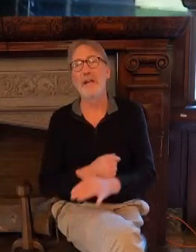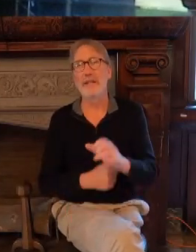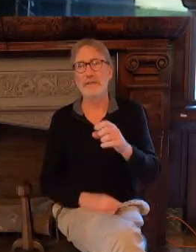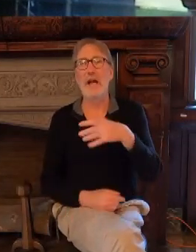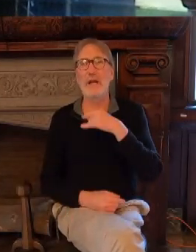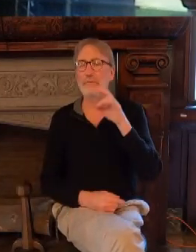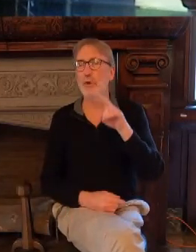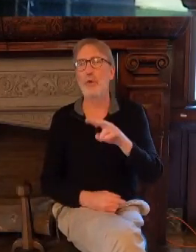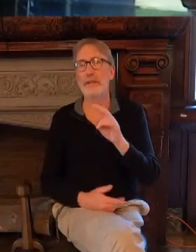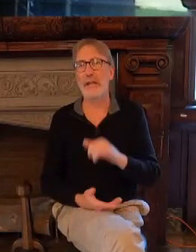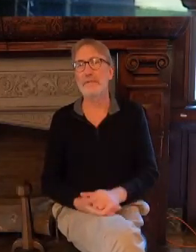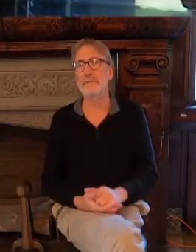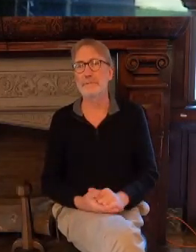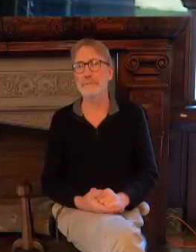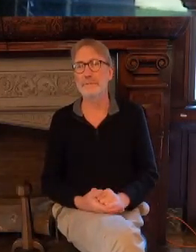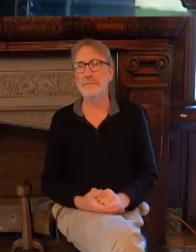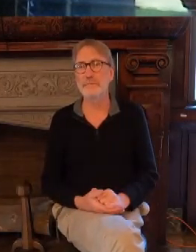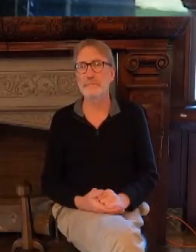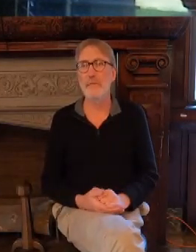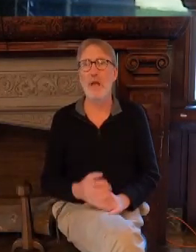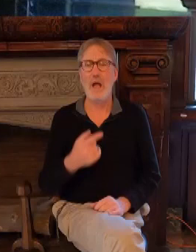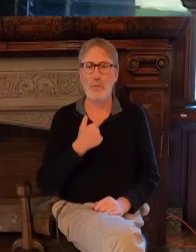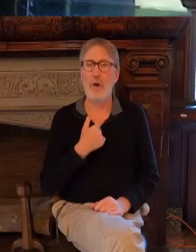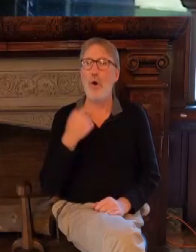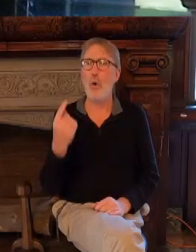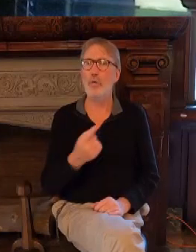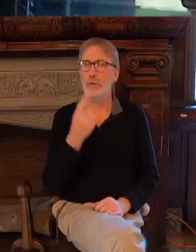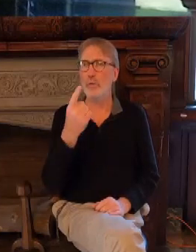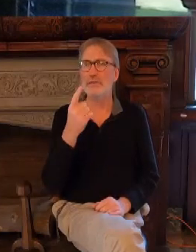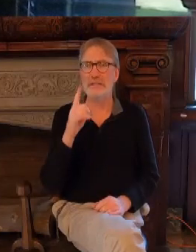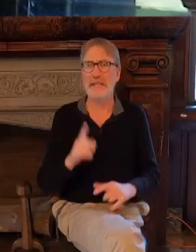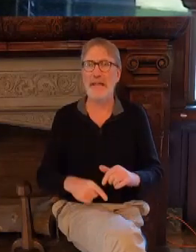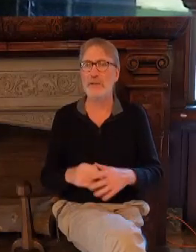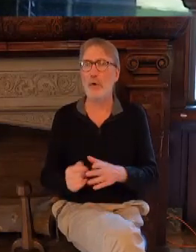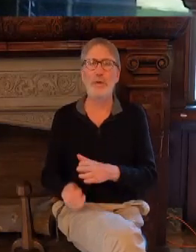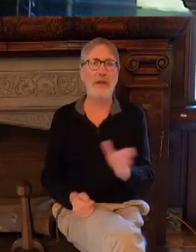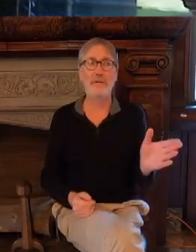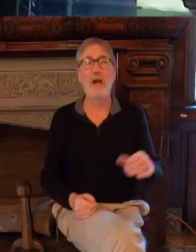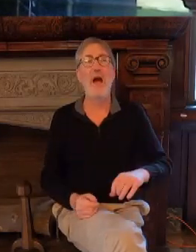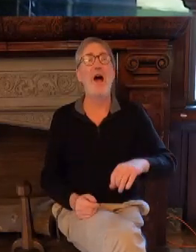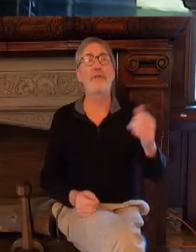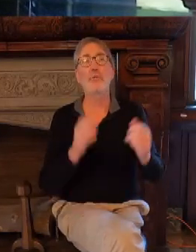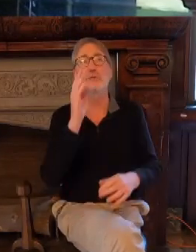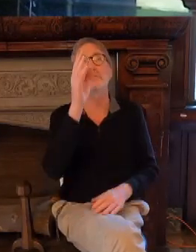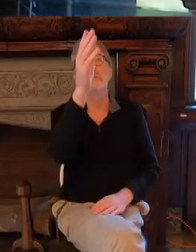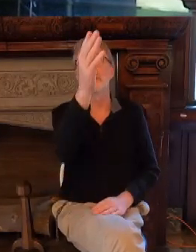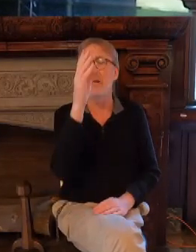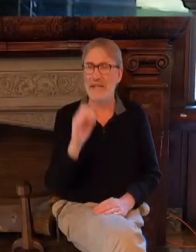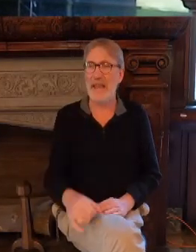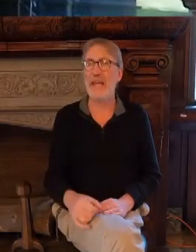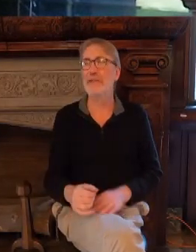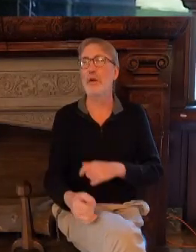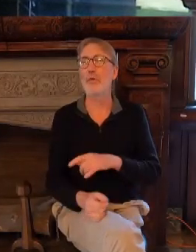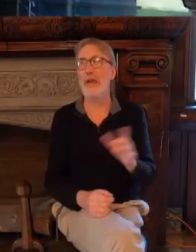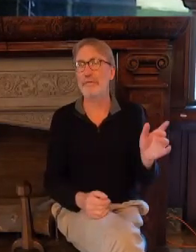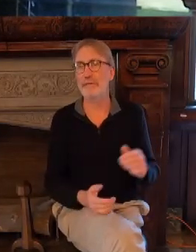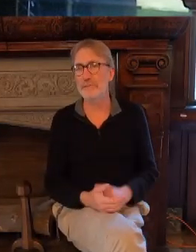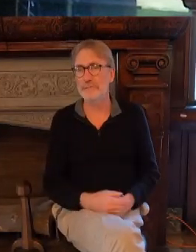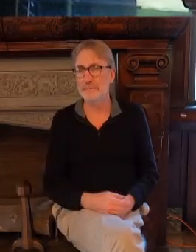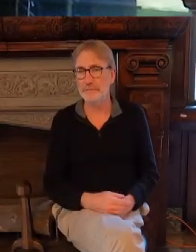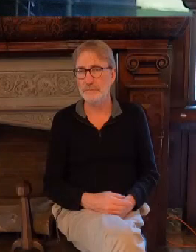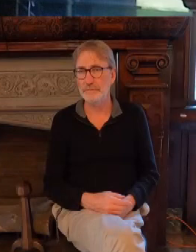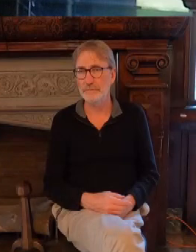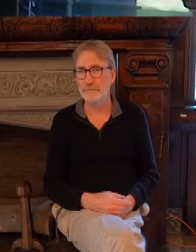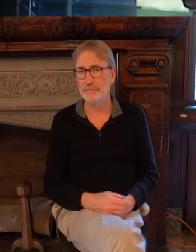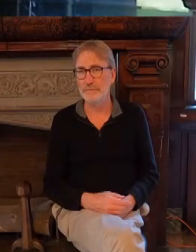look at it, I would say. Yeah, we're the only ones that can't turn left. Every other street entering North Avenue can. And that